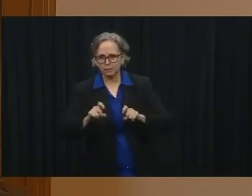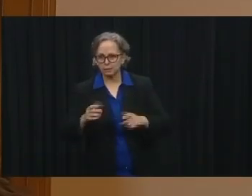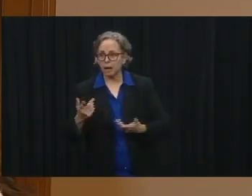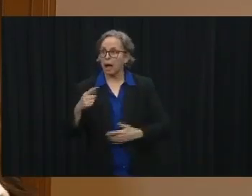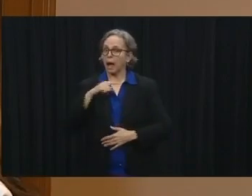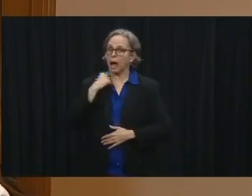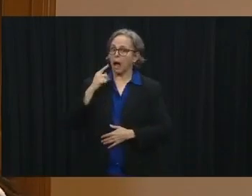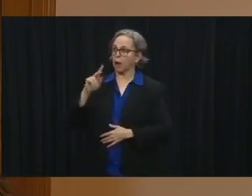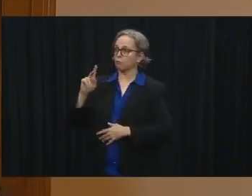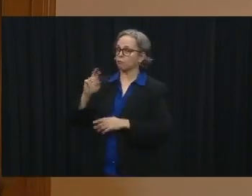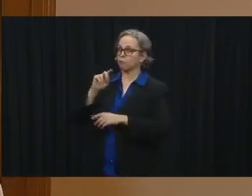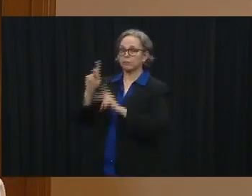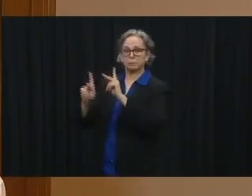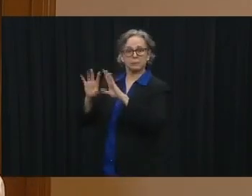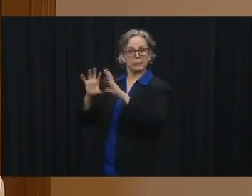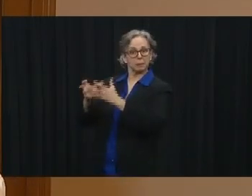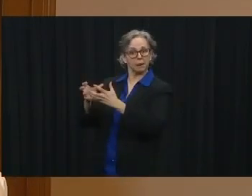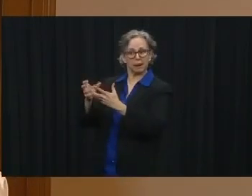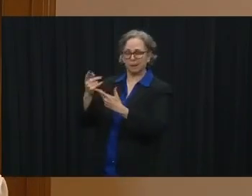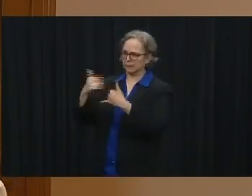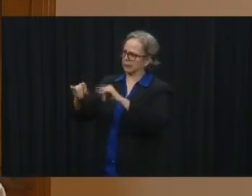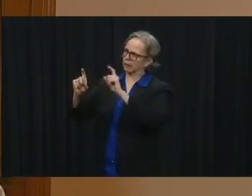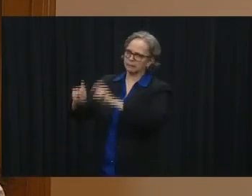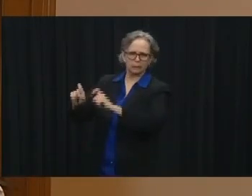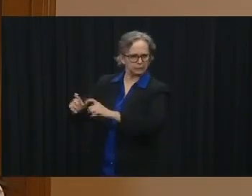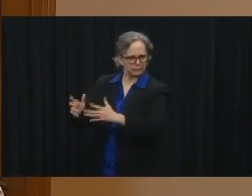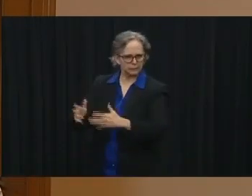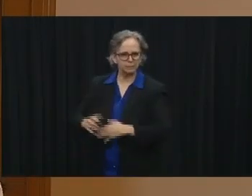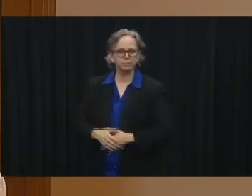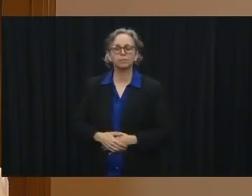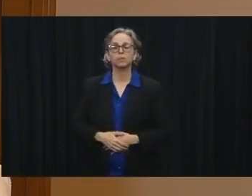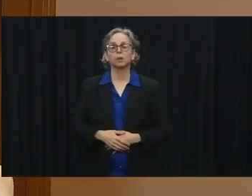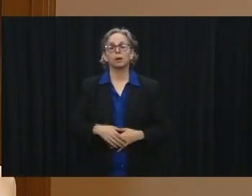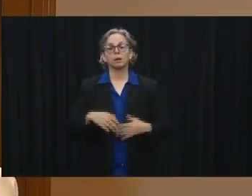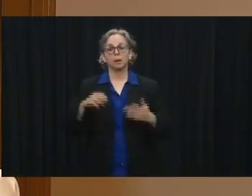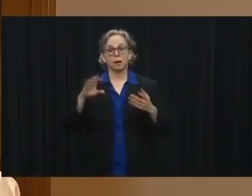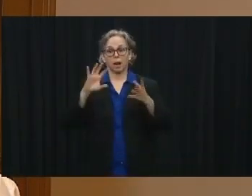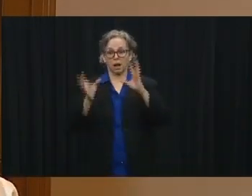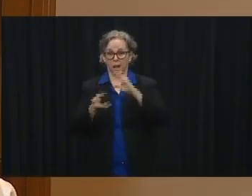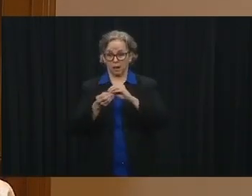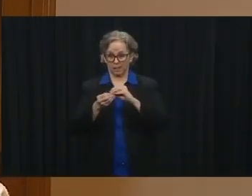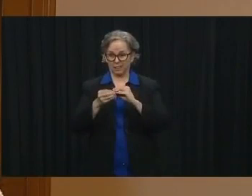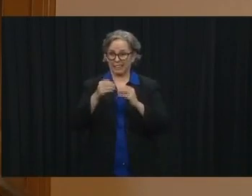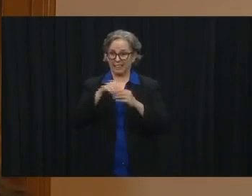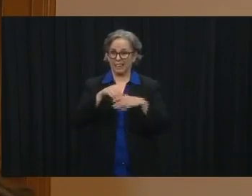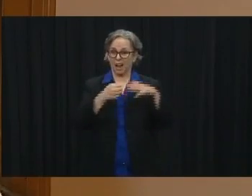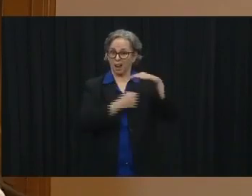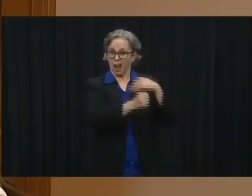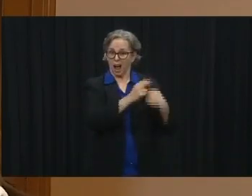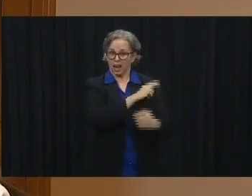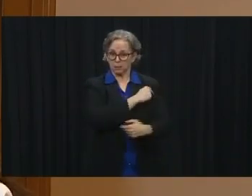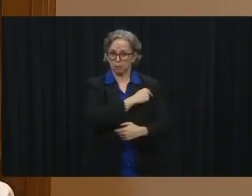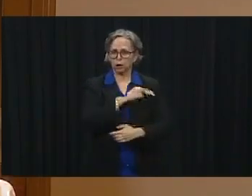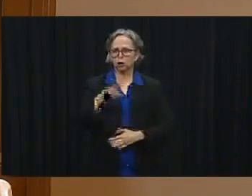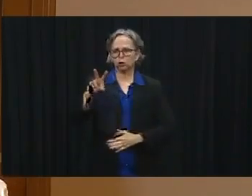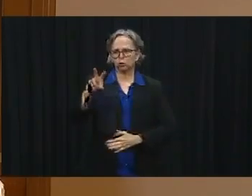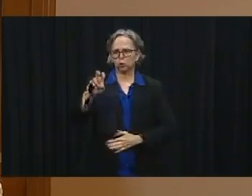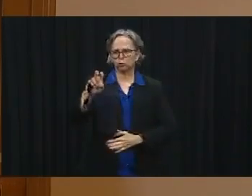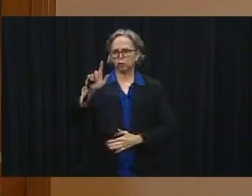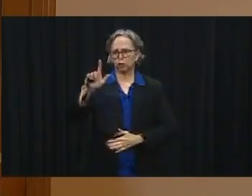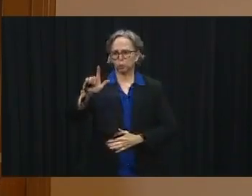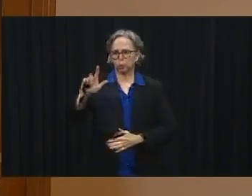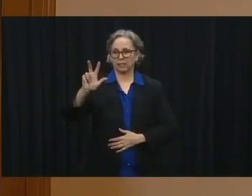hospitals. And then our total hospitalizations, you see at 223. We know that